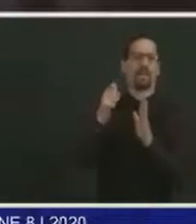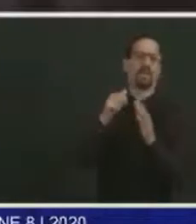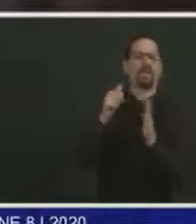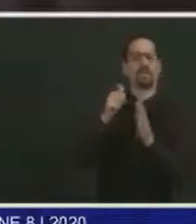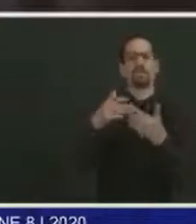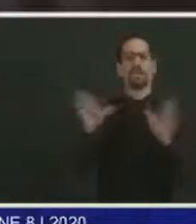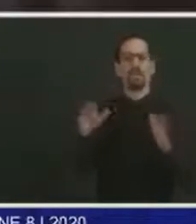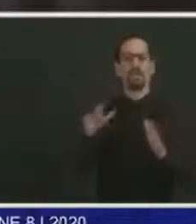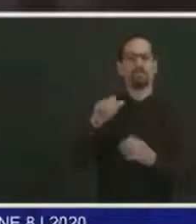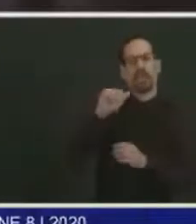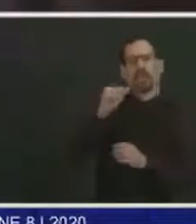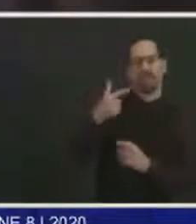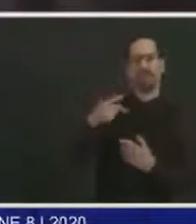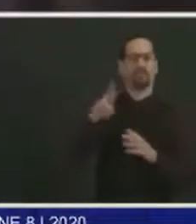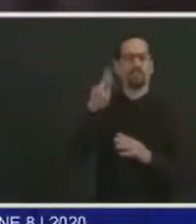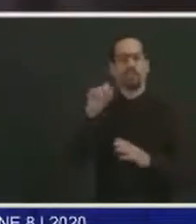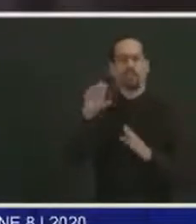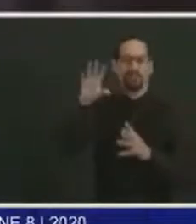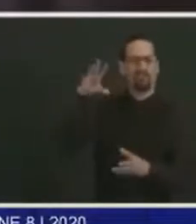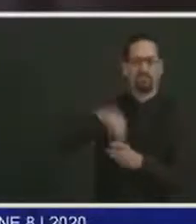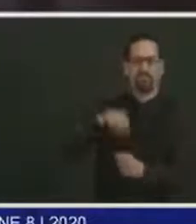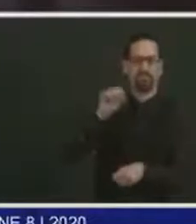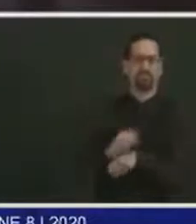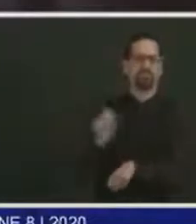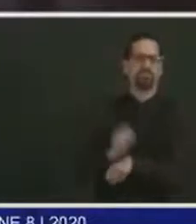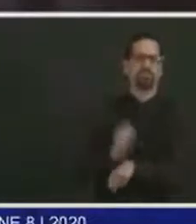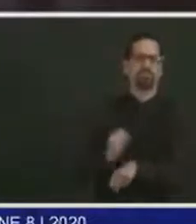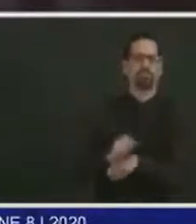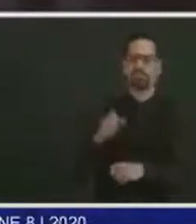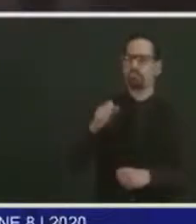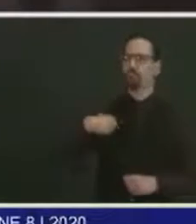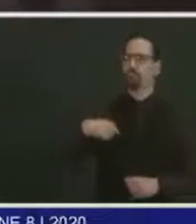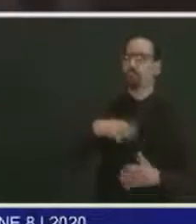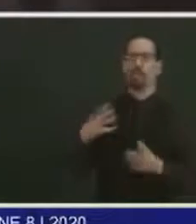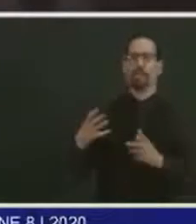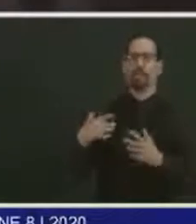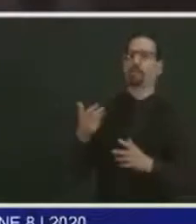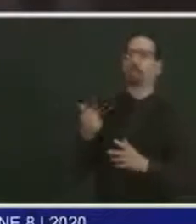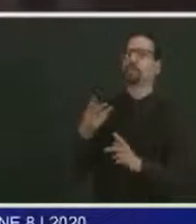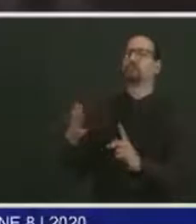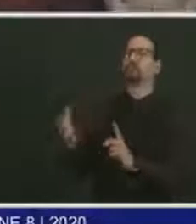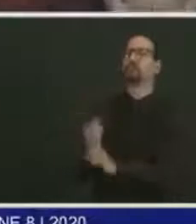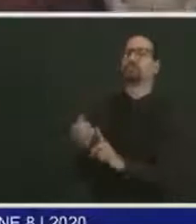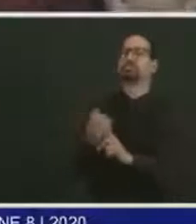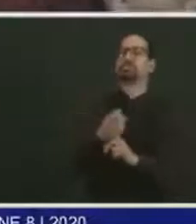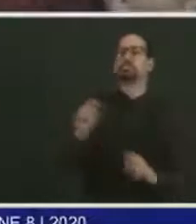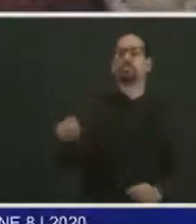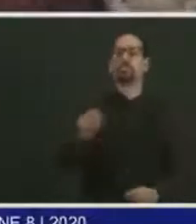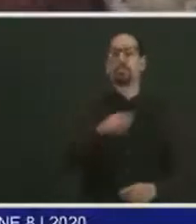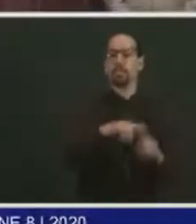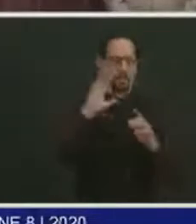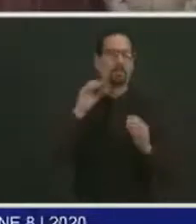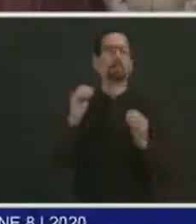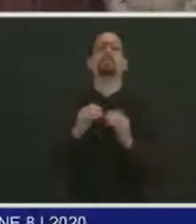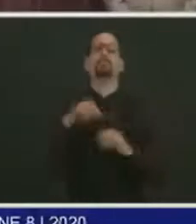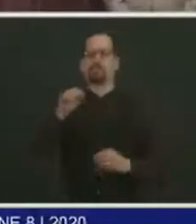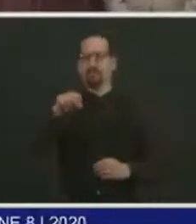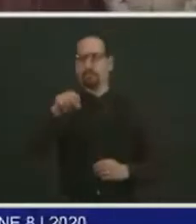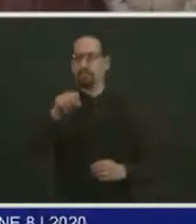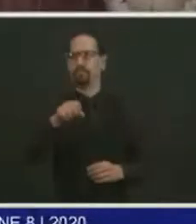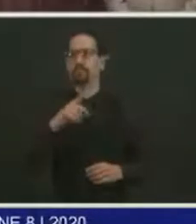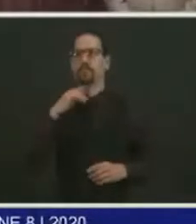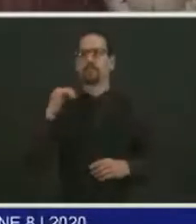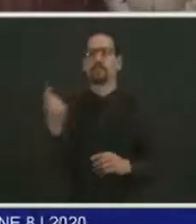Absolutely. We've made a handful of arrests. We're going to continue to make arrests the more that we learn. But we don't know yet exactly who did it. Just one more